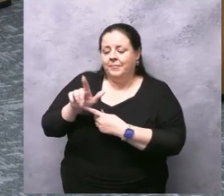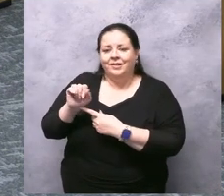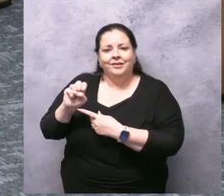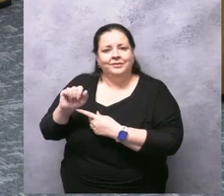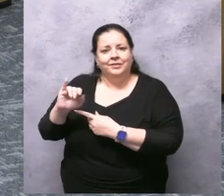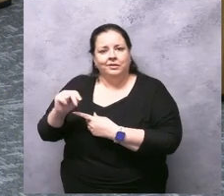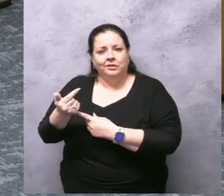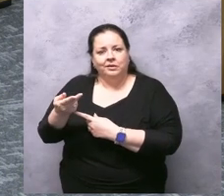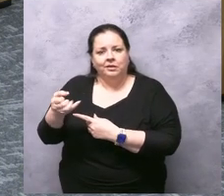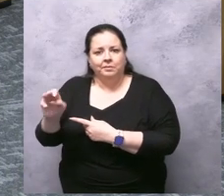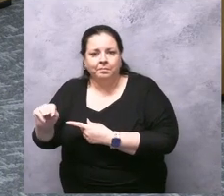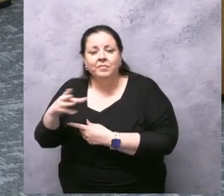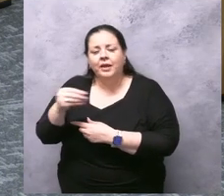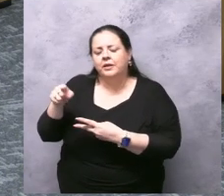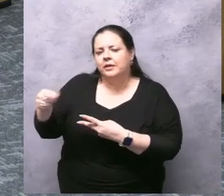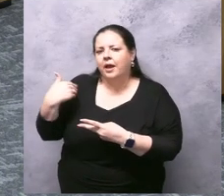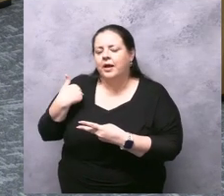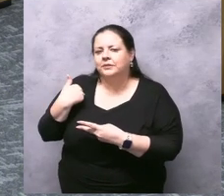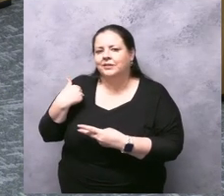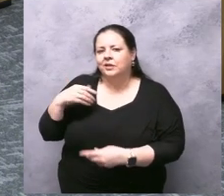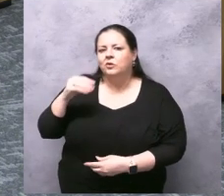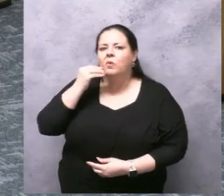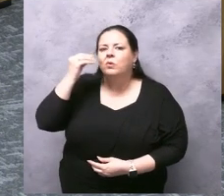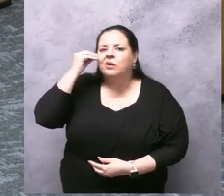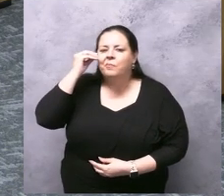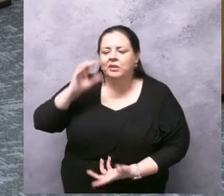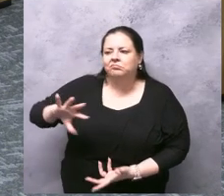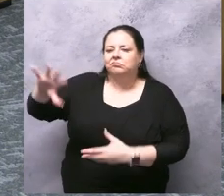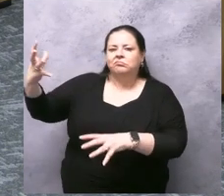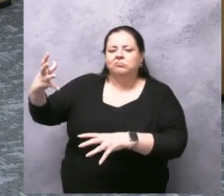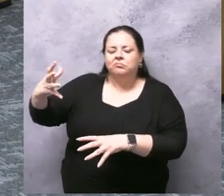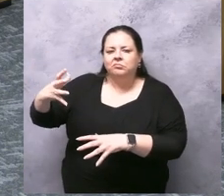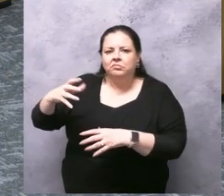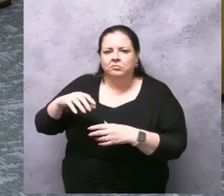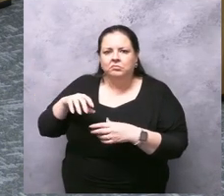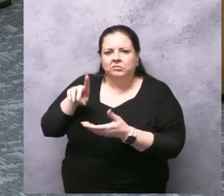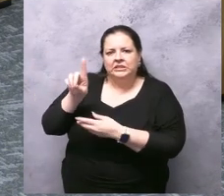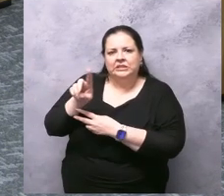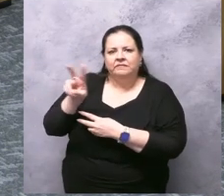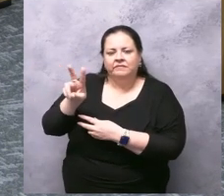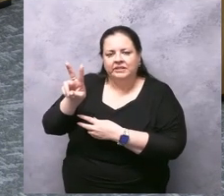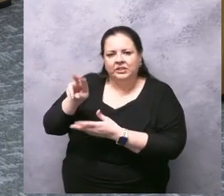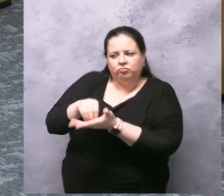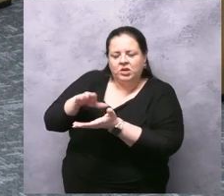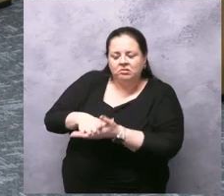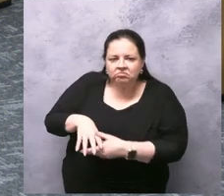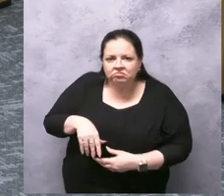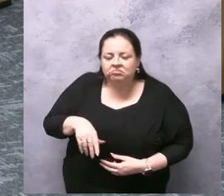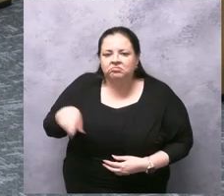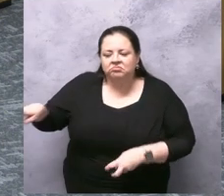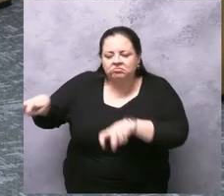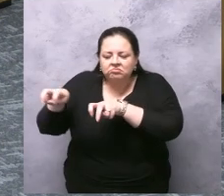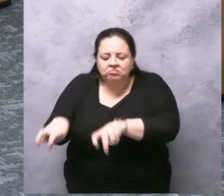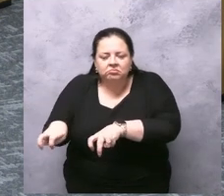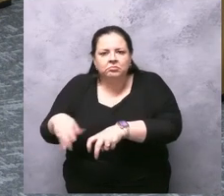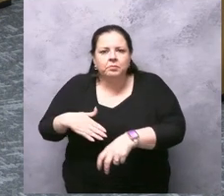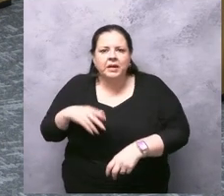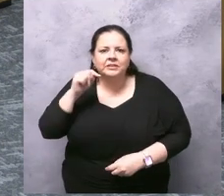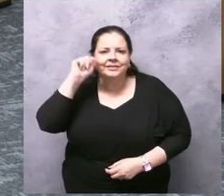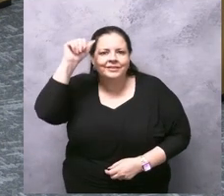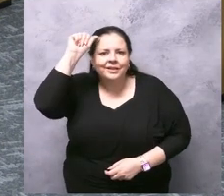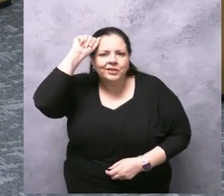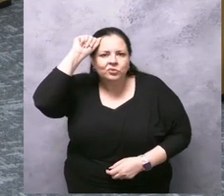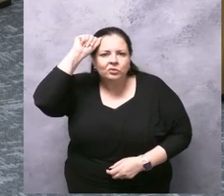he has a criminal record that includes domestic violence. I am frightened imagining if this man actually sat next to my teenager who looks like a grown